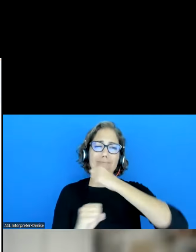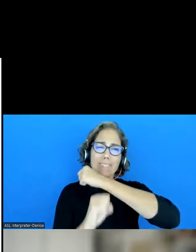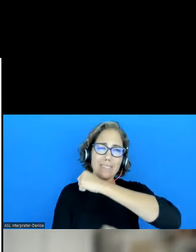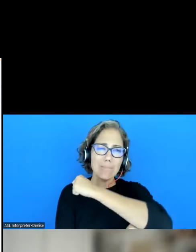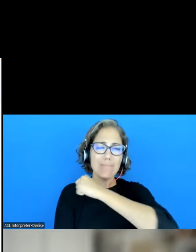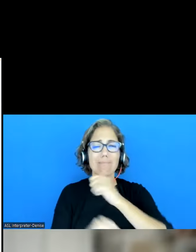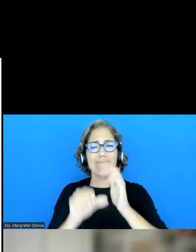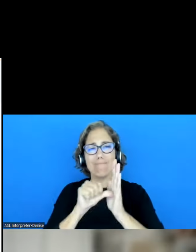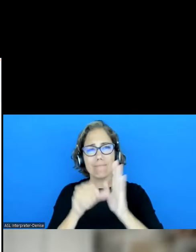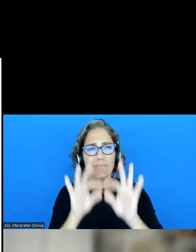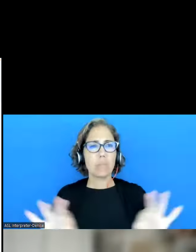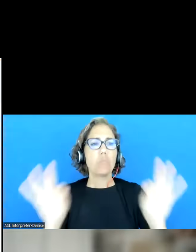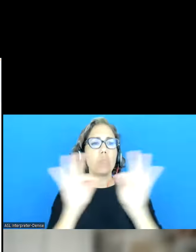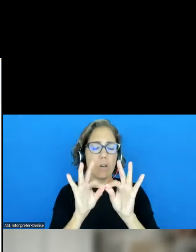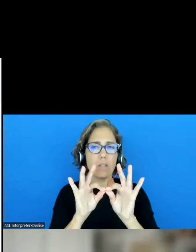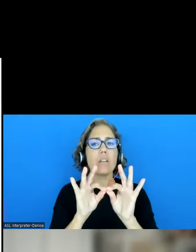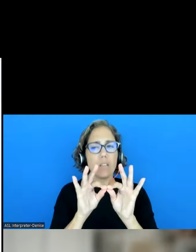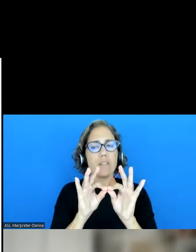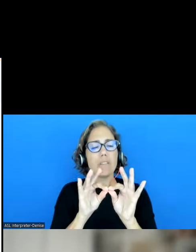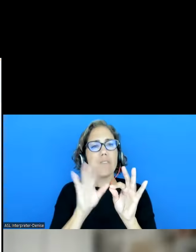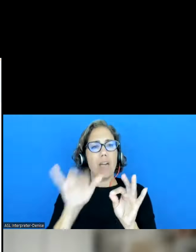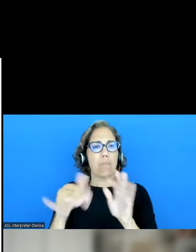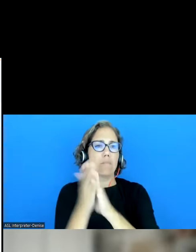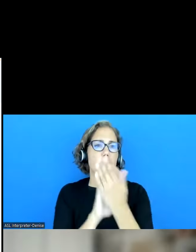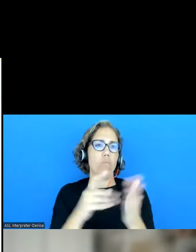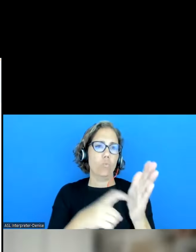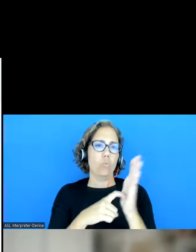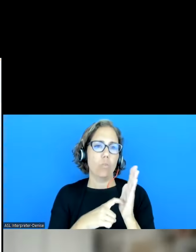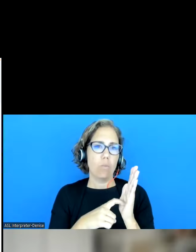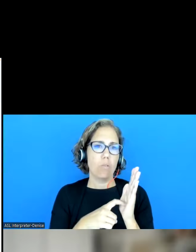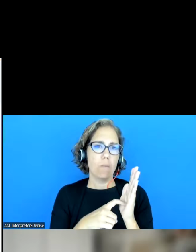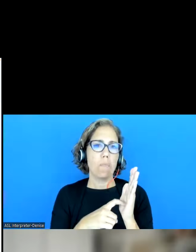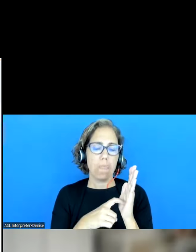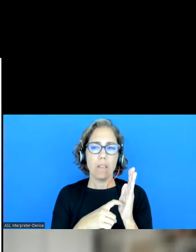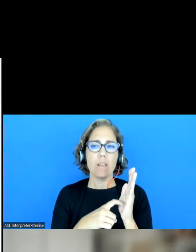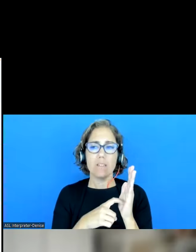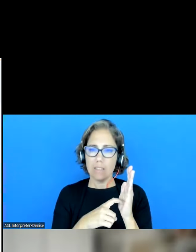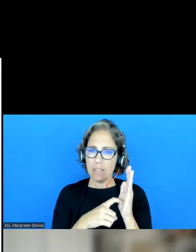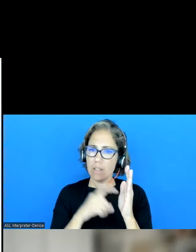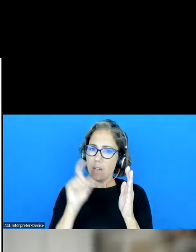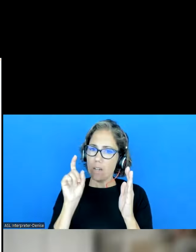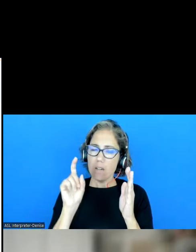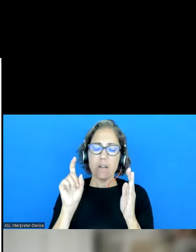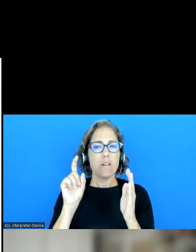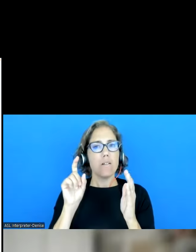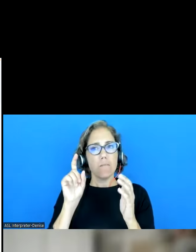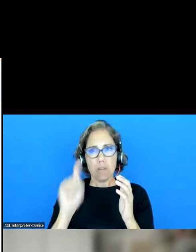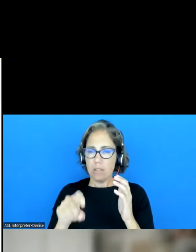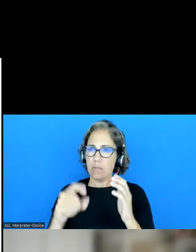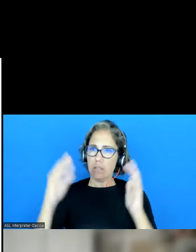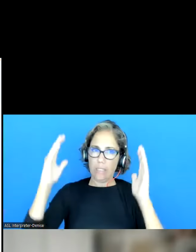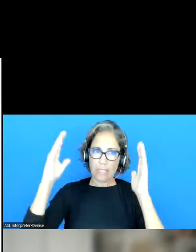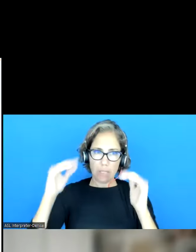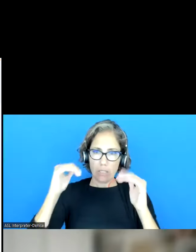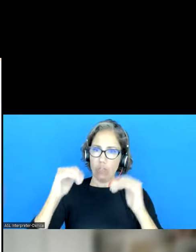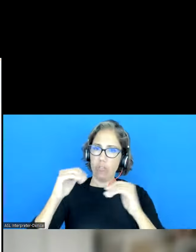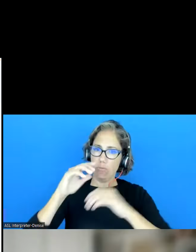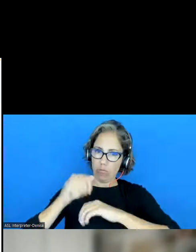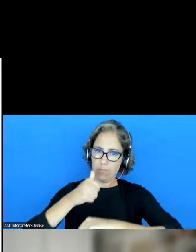make it a requirement, to make it a baseline expectation. So